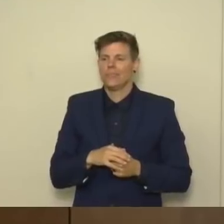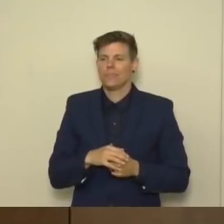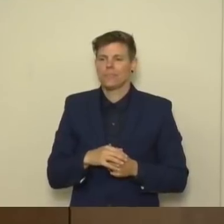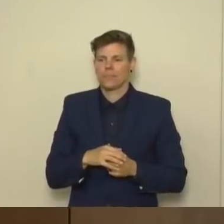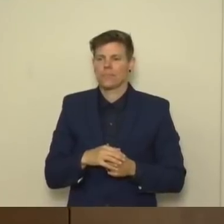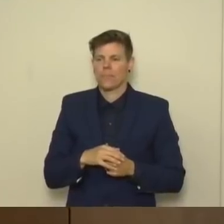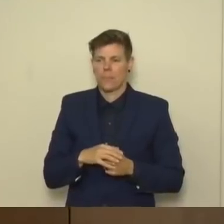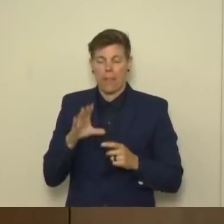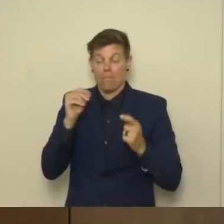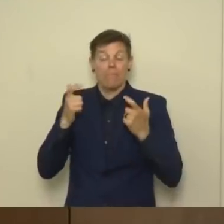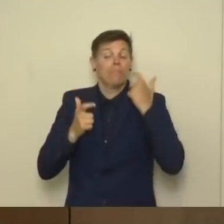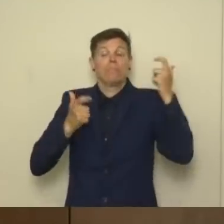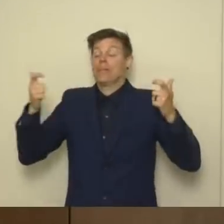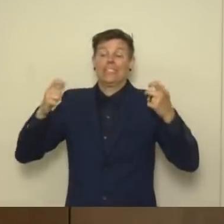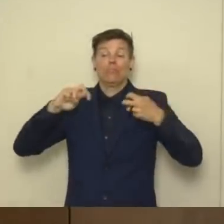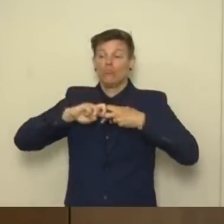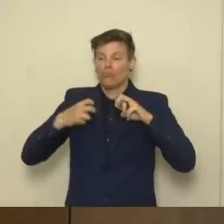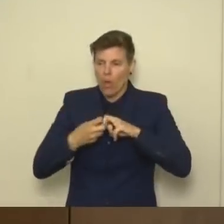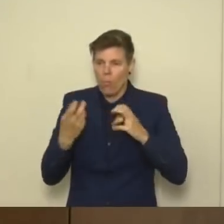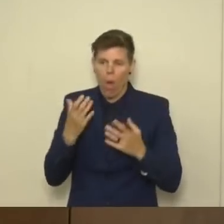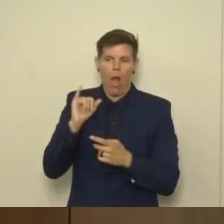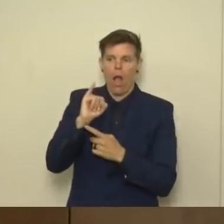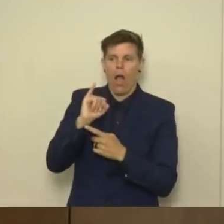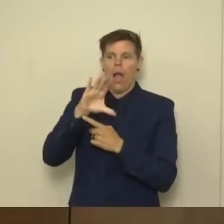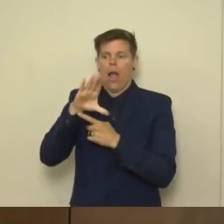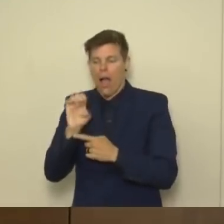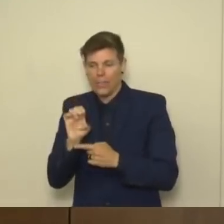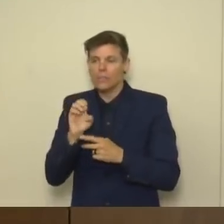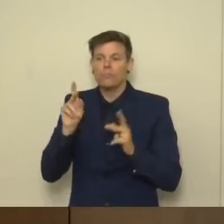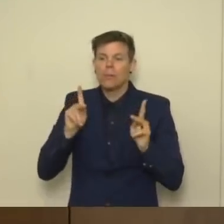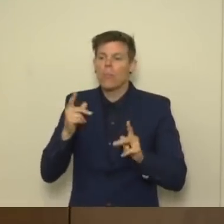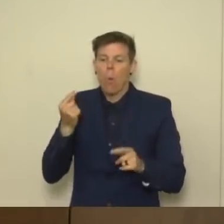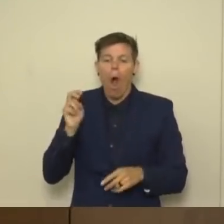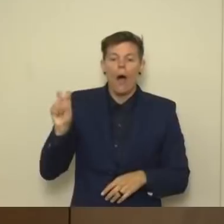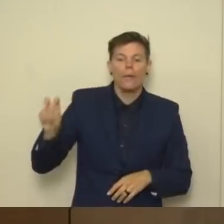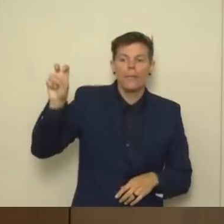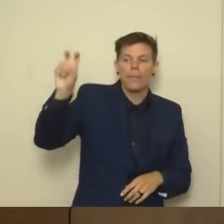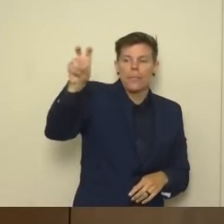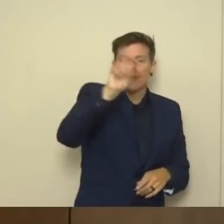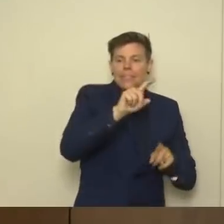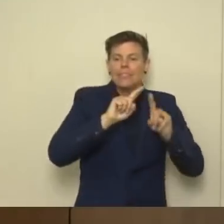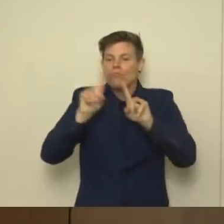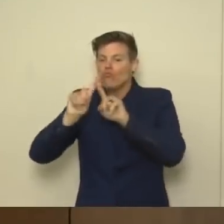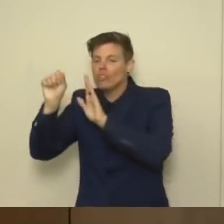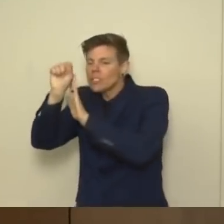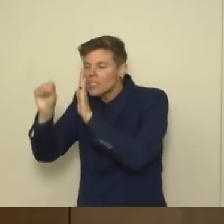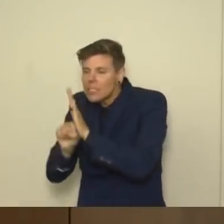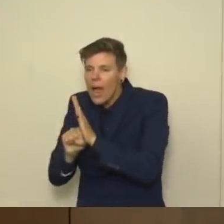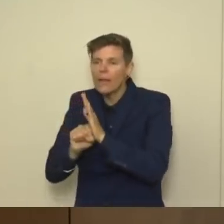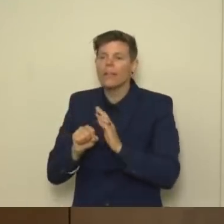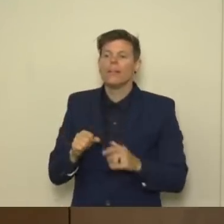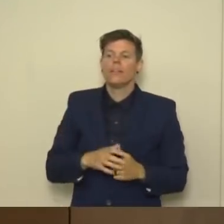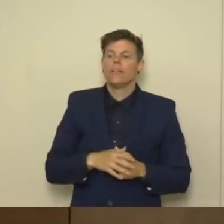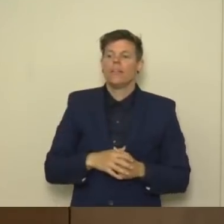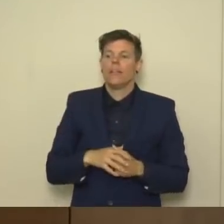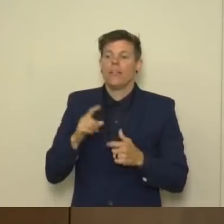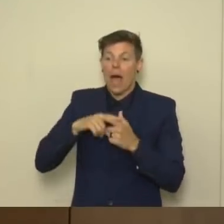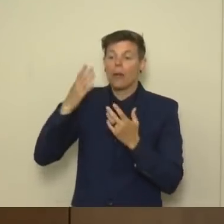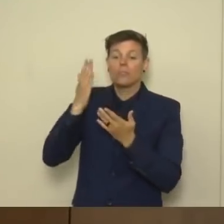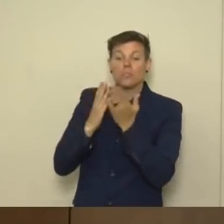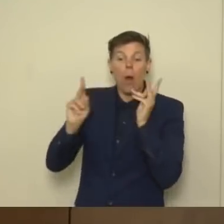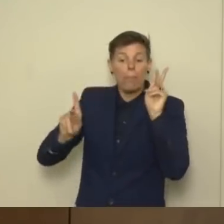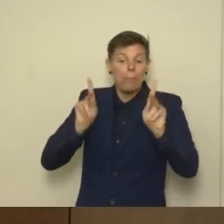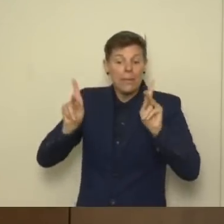incredible corrections spread of COVID and also impacted New Mexico, we believe, in the very